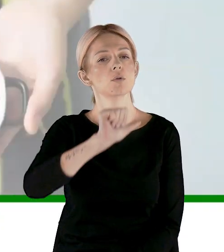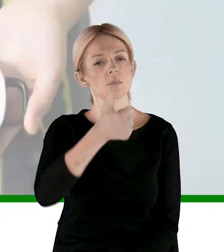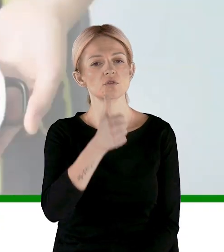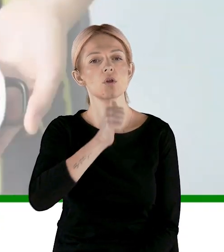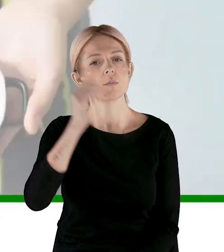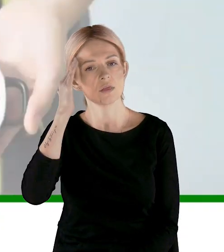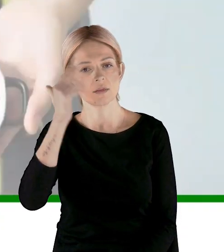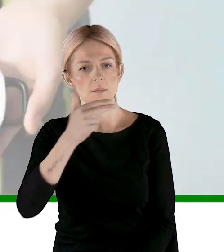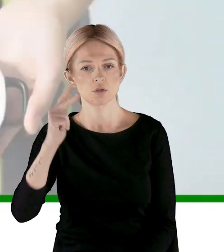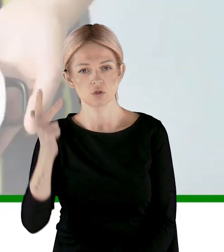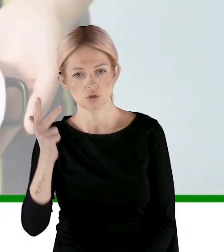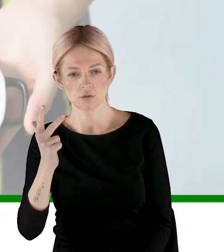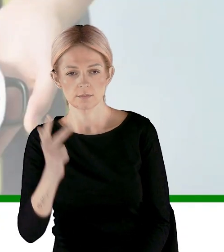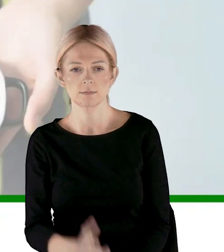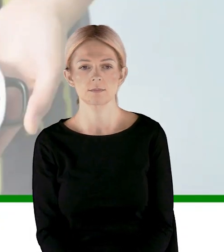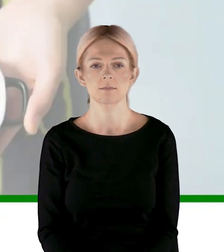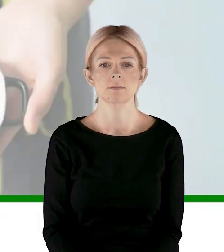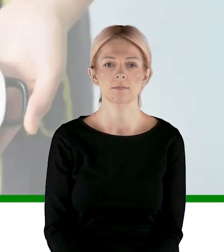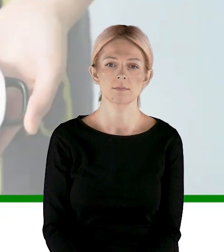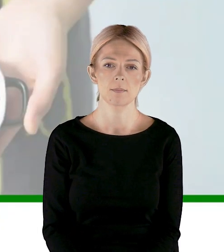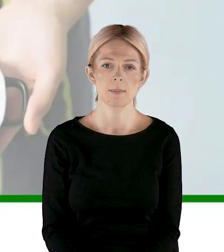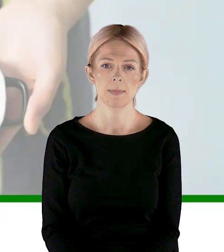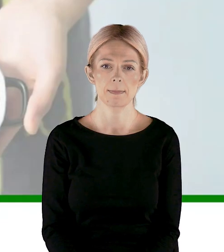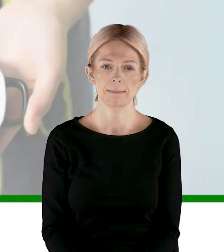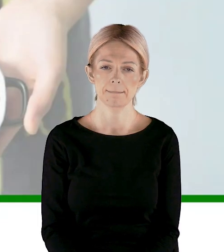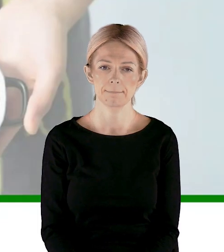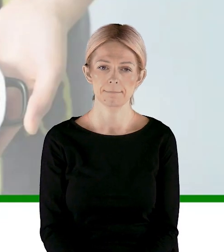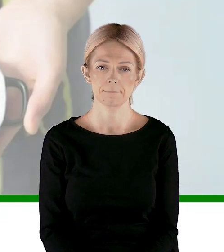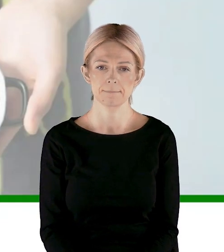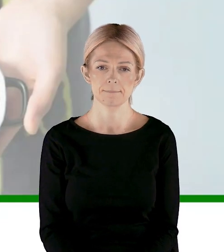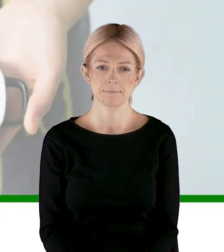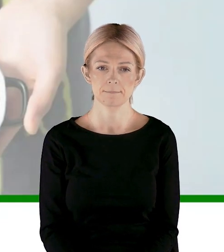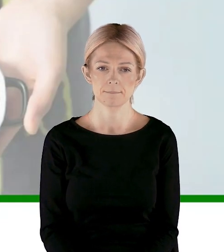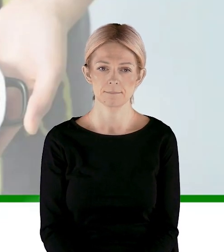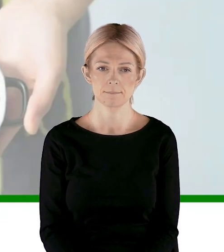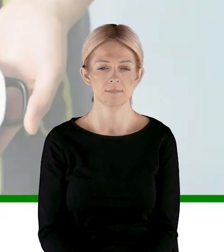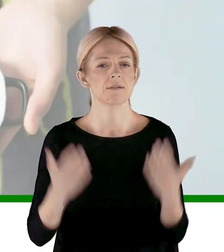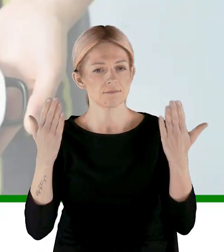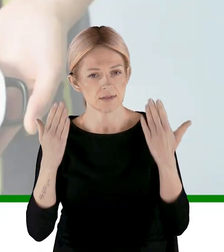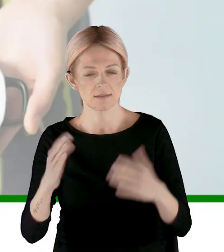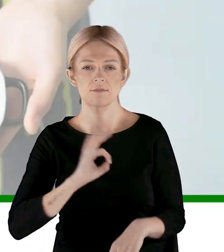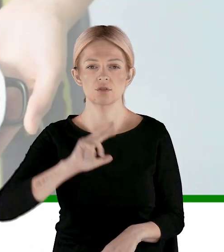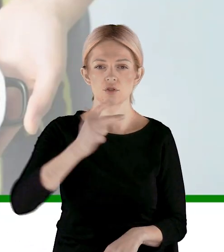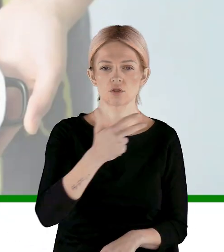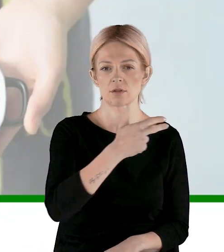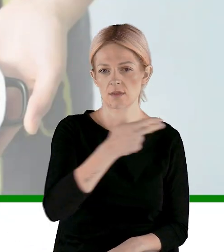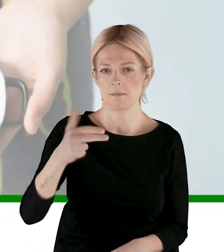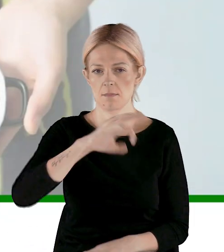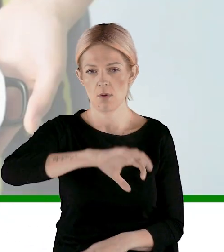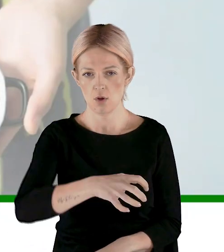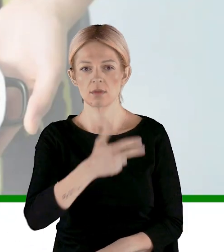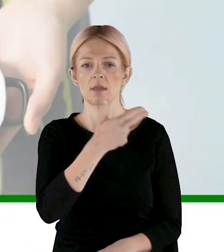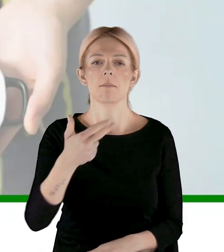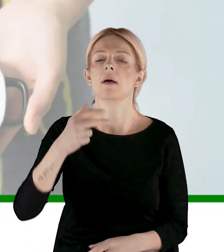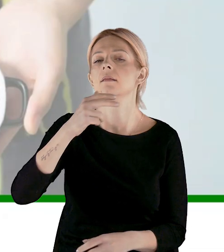Hello everyone, welcome to the topic 3 of this module. Topic 3 is about renewable energy